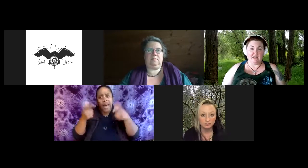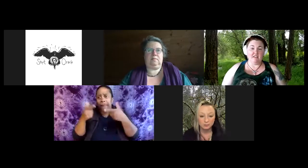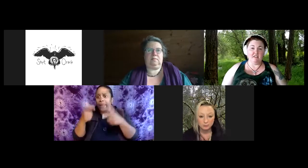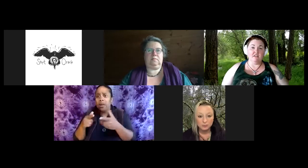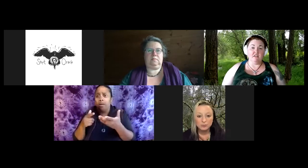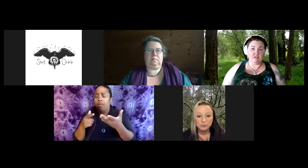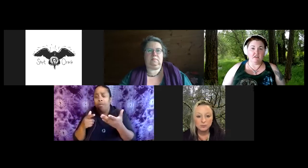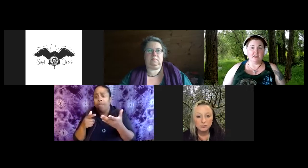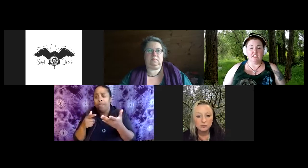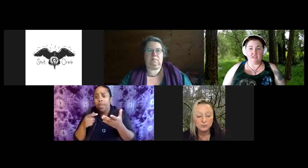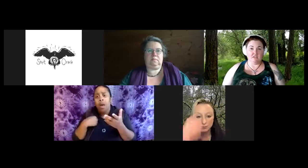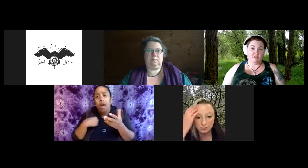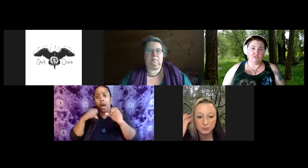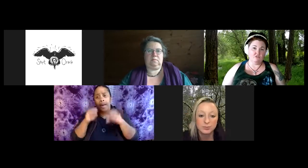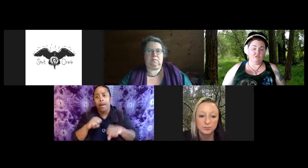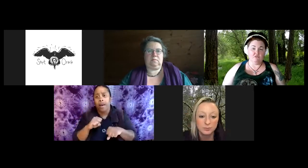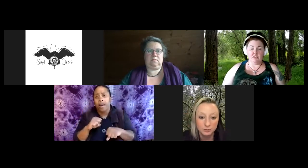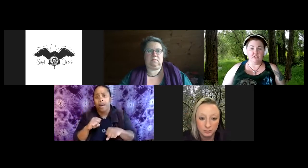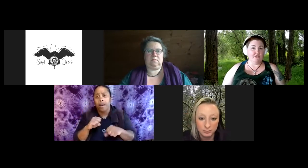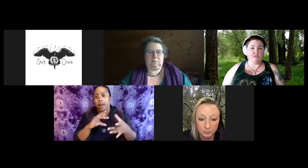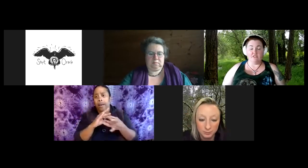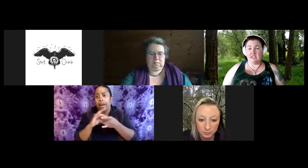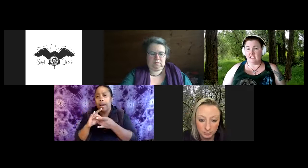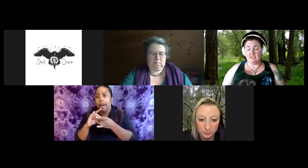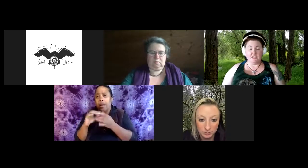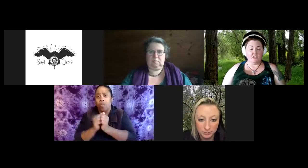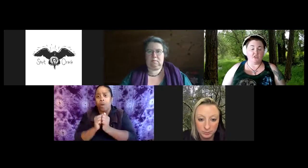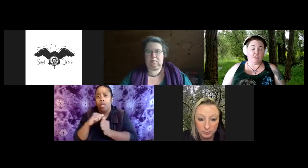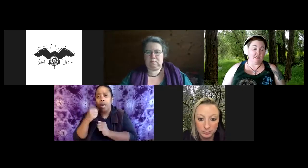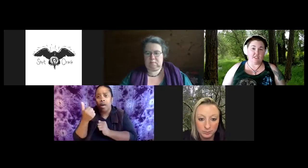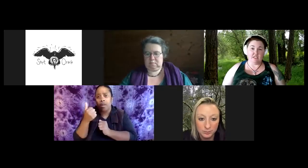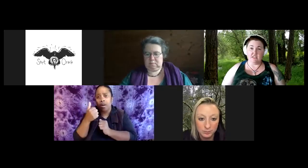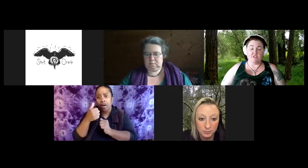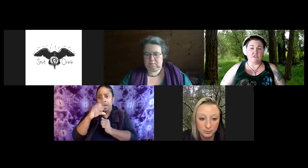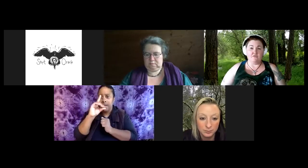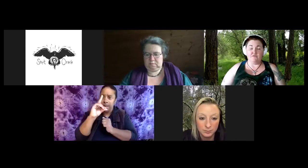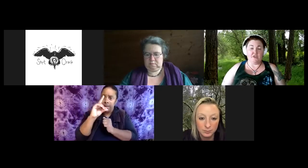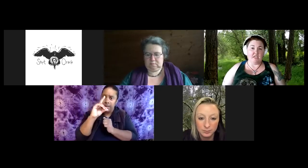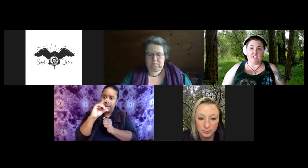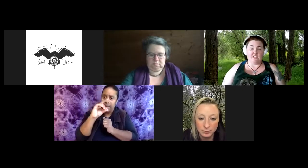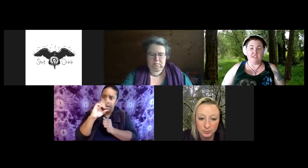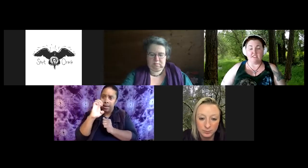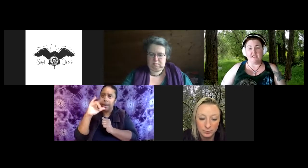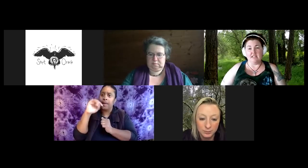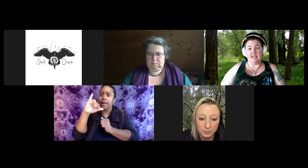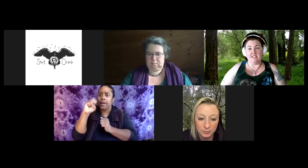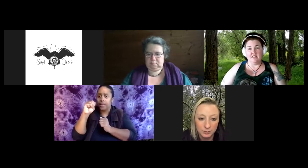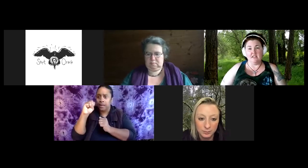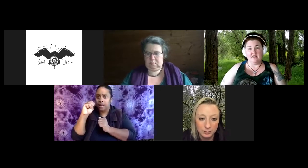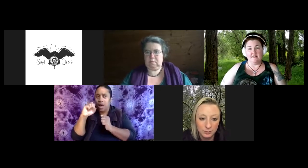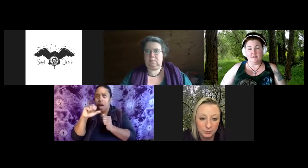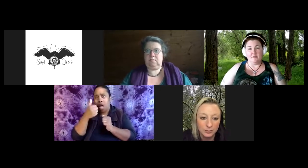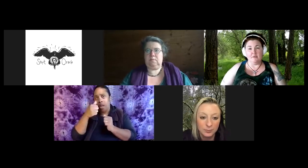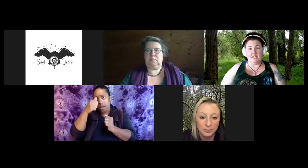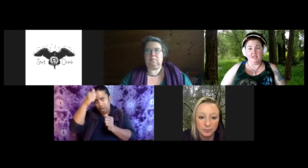I can connect to other deities, other goddesses, other fae, things like